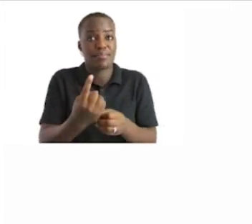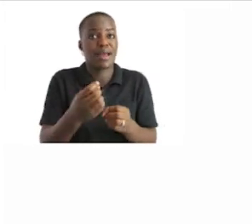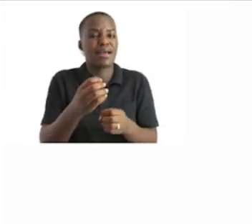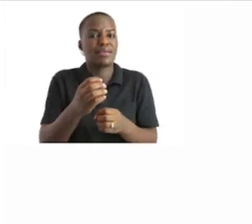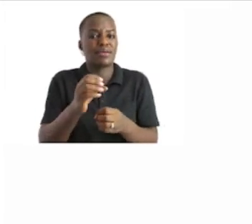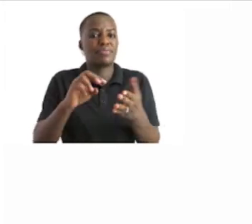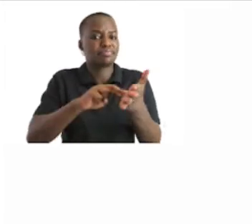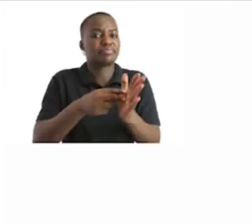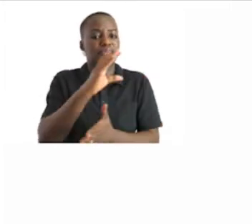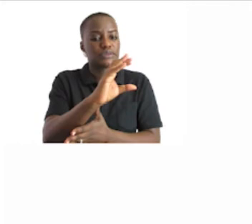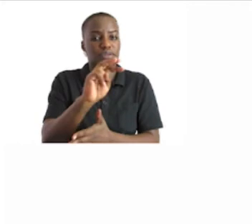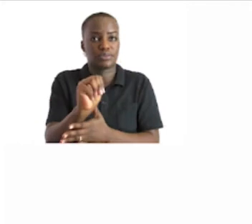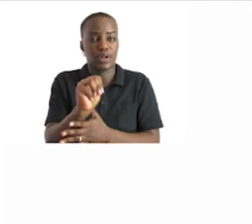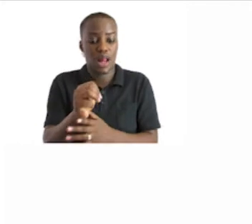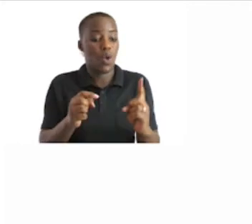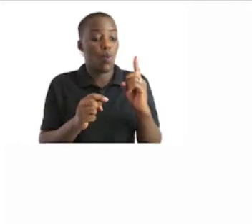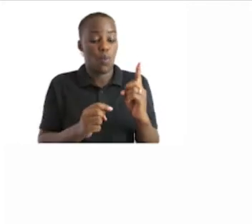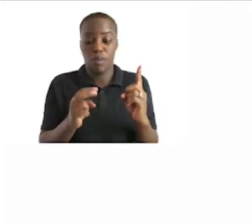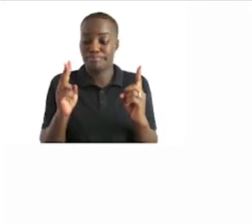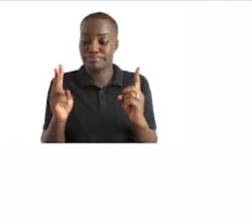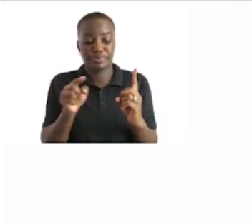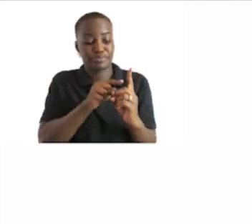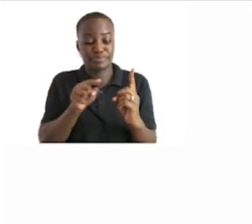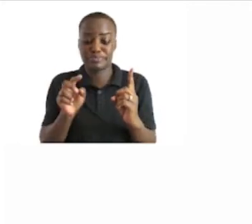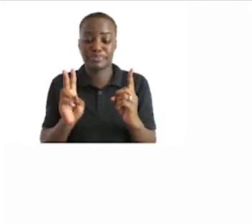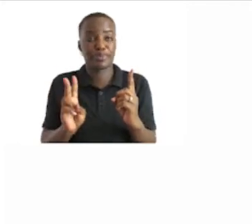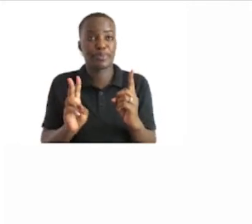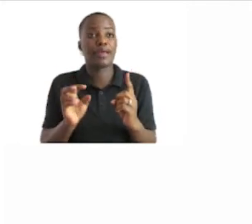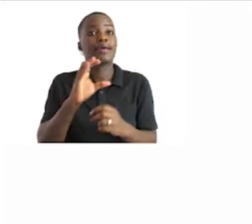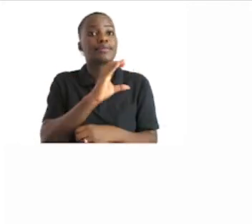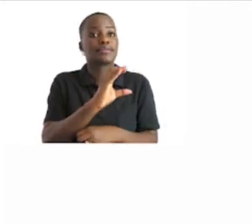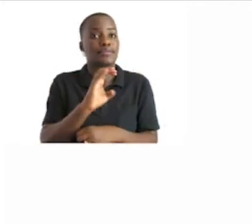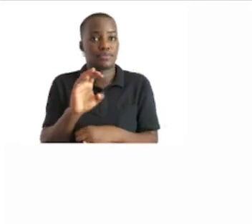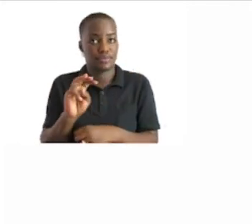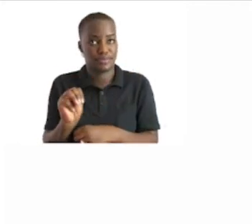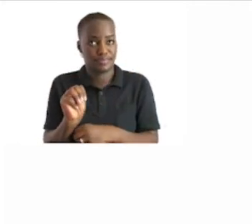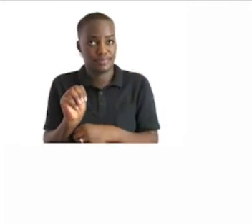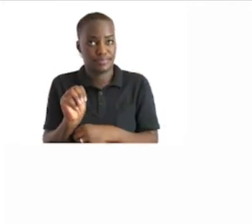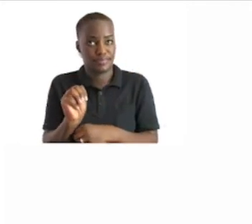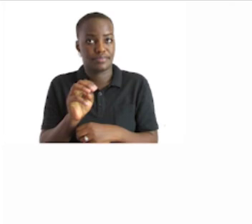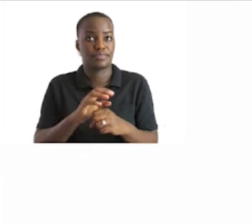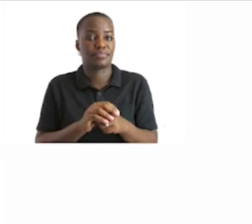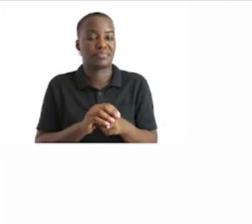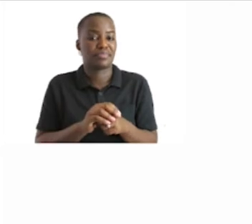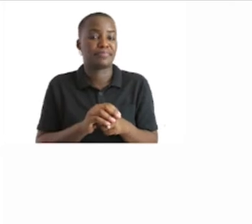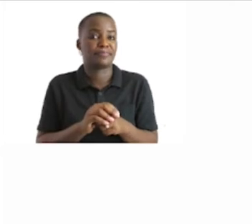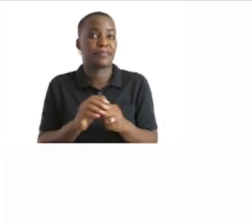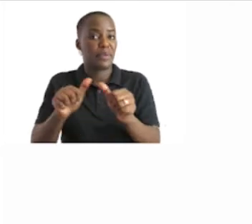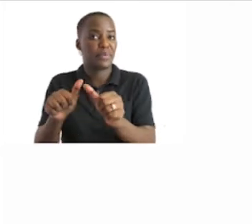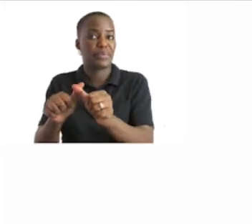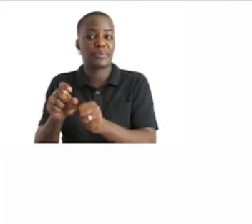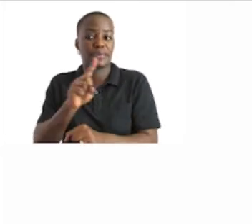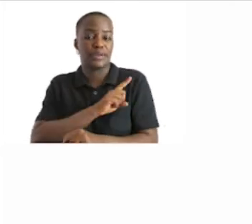from 1 to 2, that is 1 centimeter, up until you can see to the 12th number.